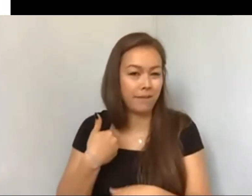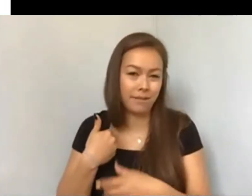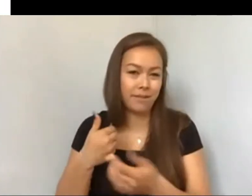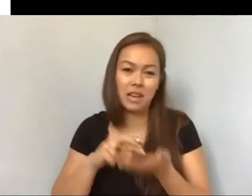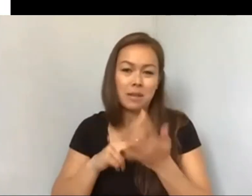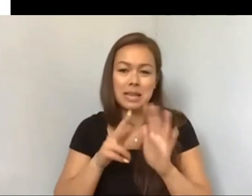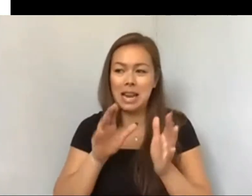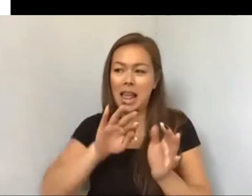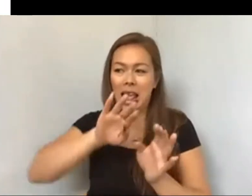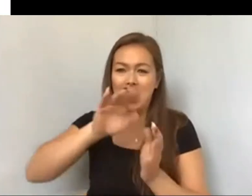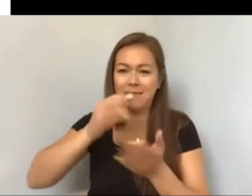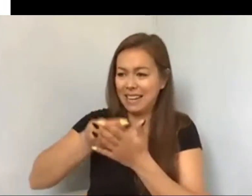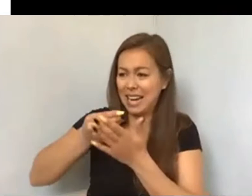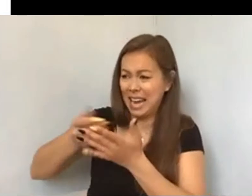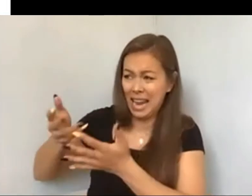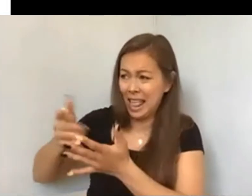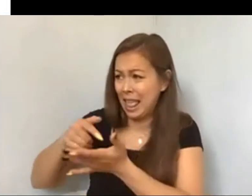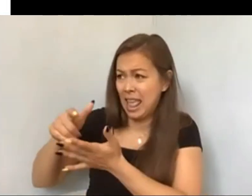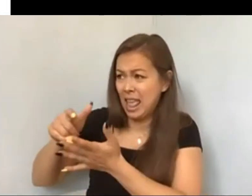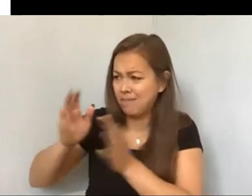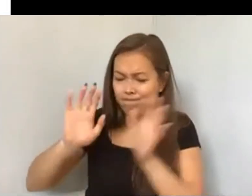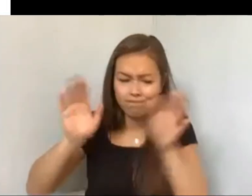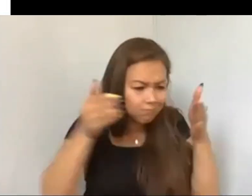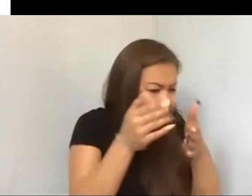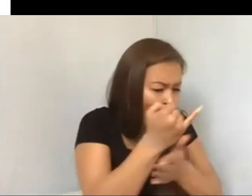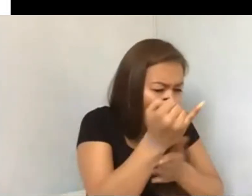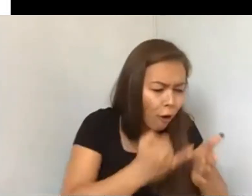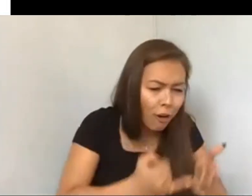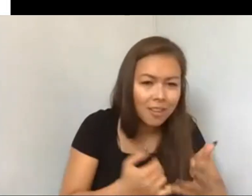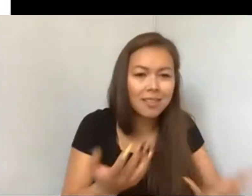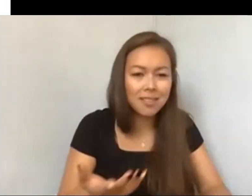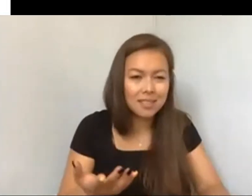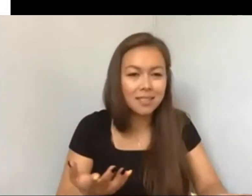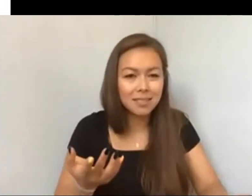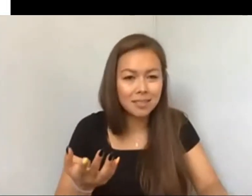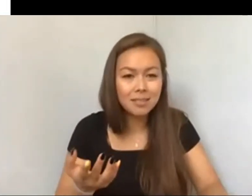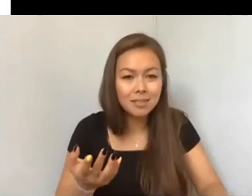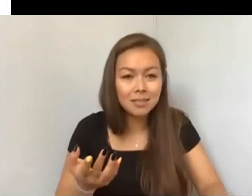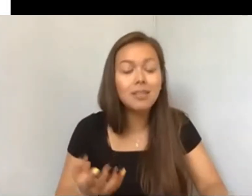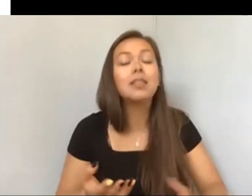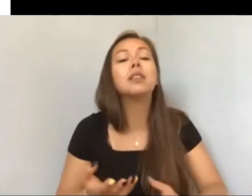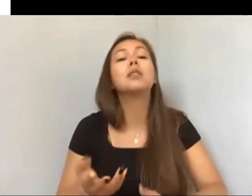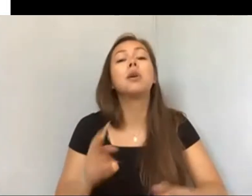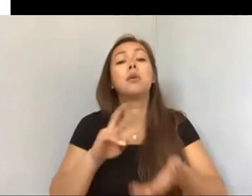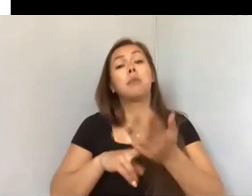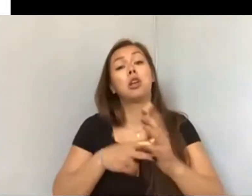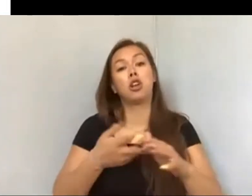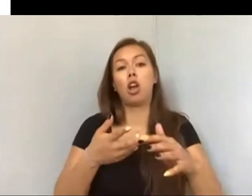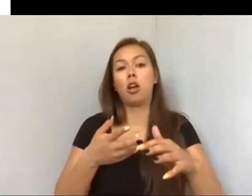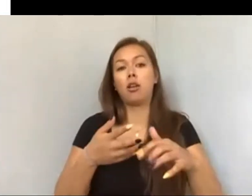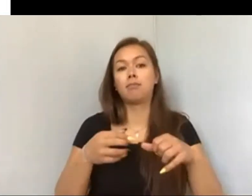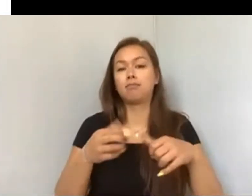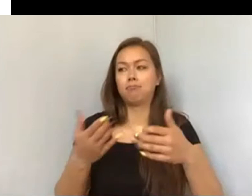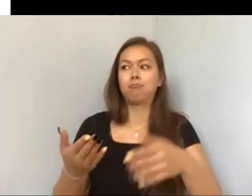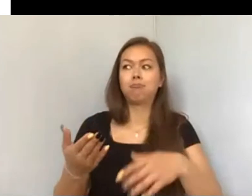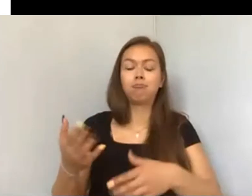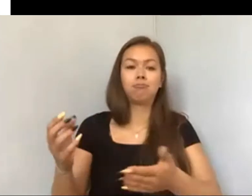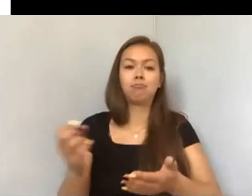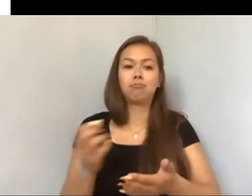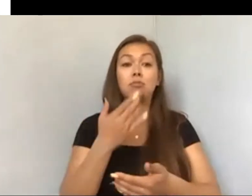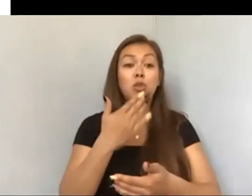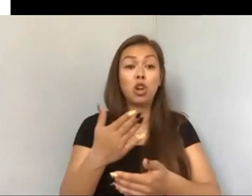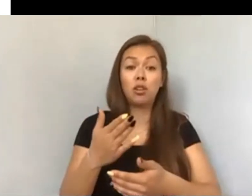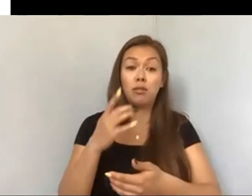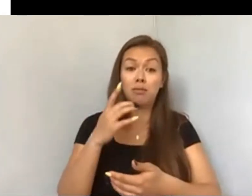art and not spend money on other things. So, but the wonderful thing about open source is it's pay what you